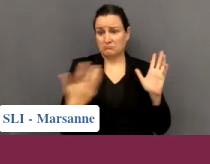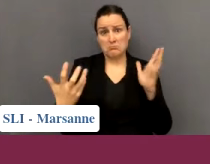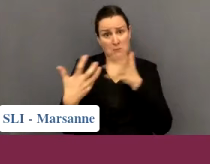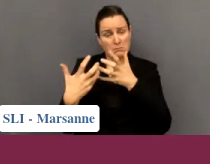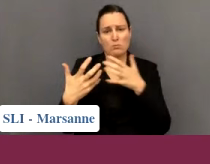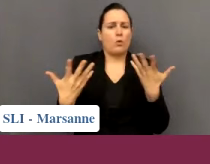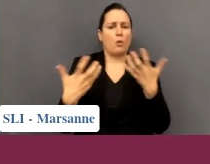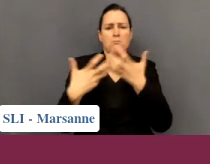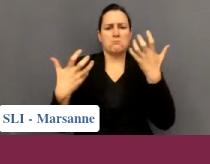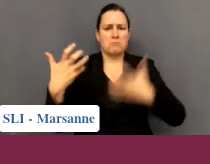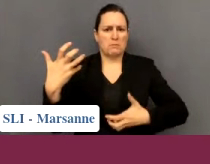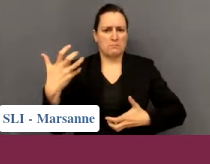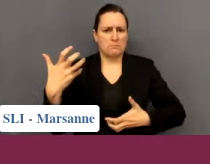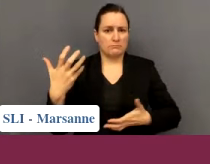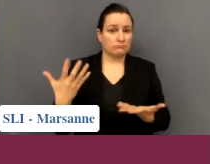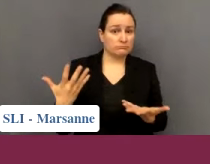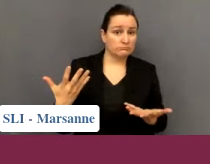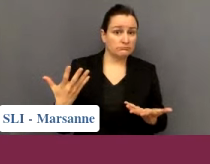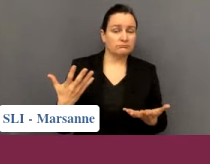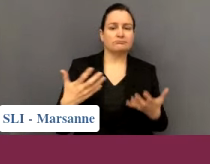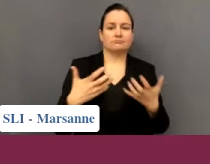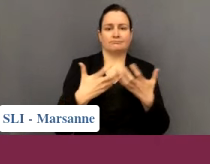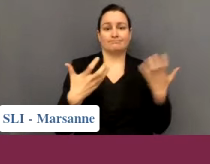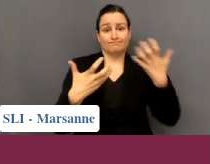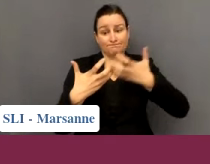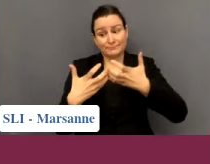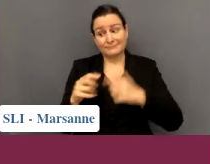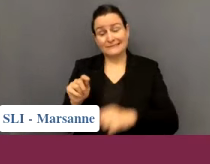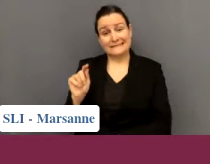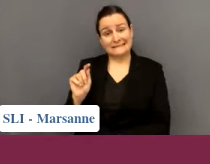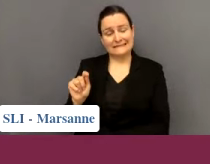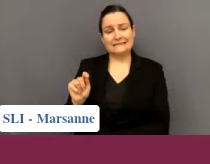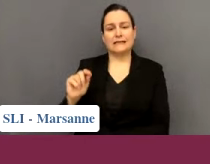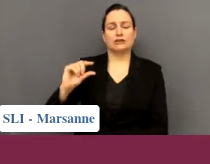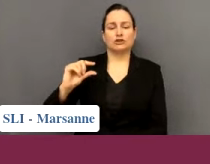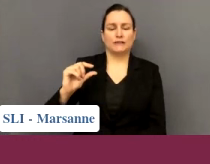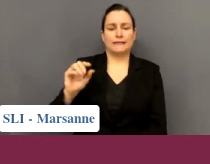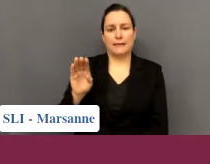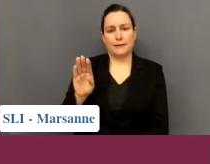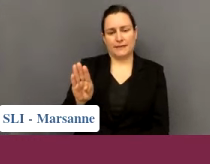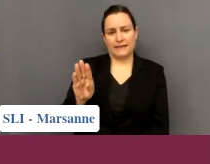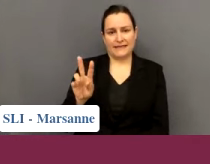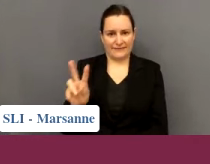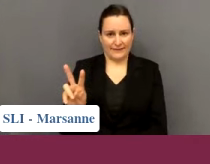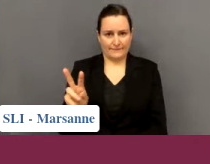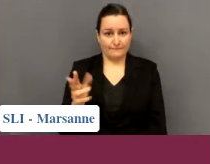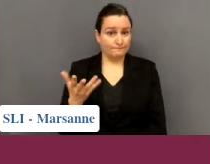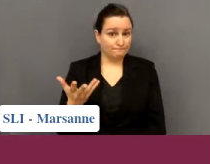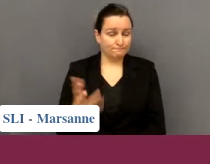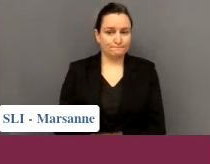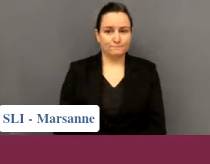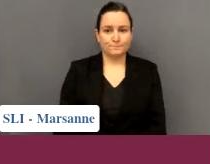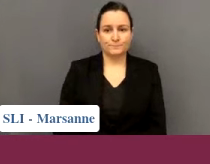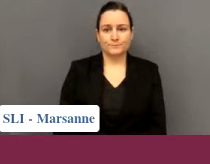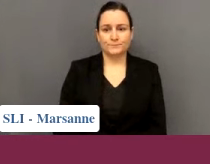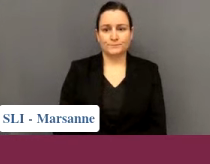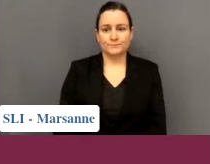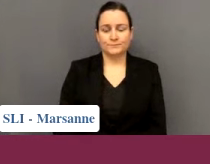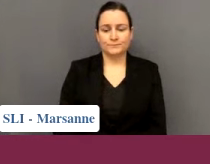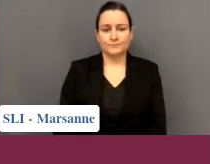in addressing gender-based violence? So what did we do to answer this question? Well, we